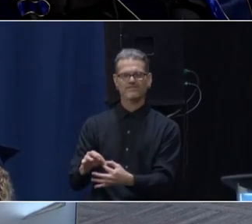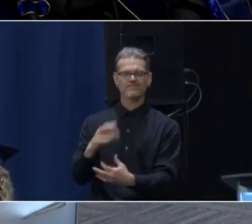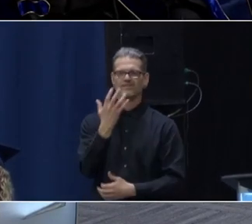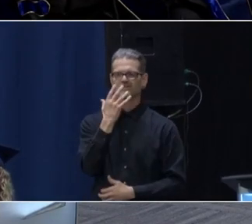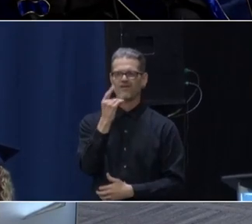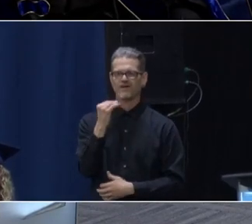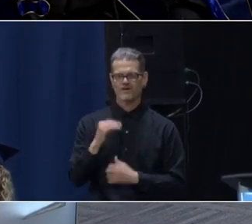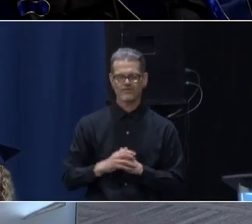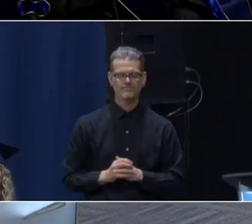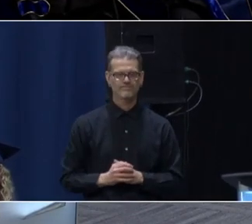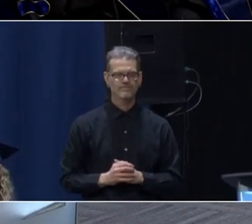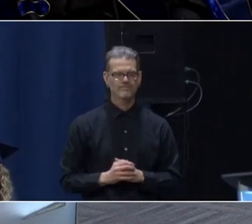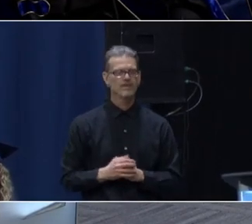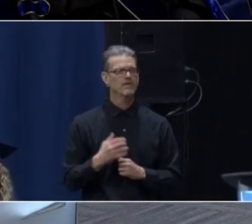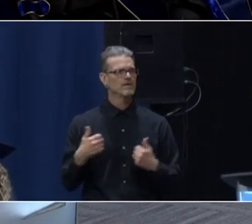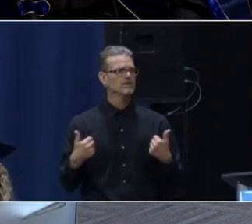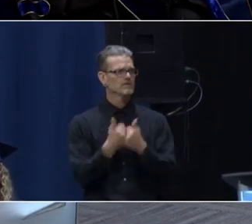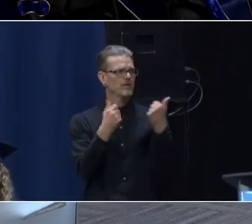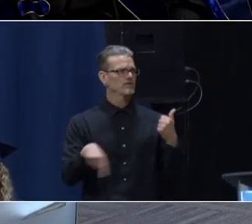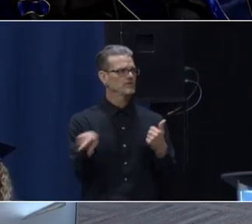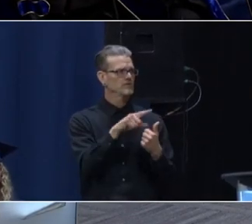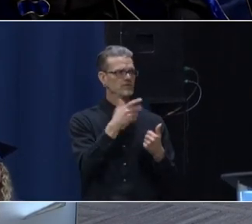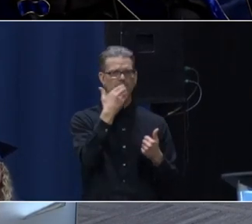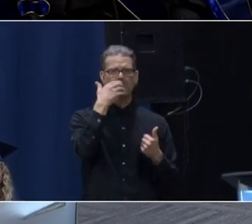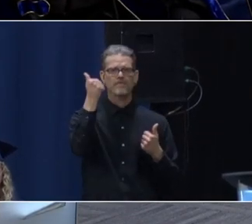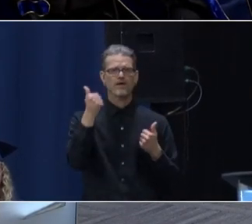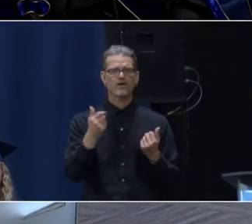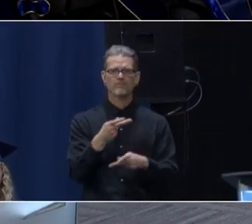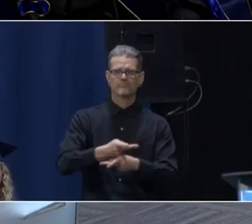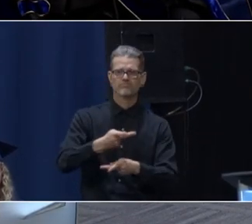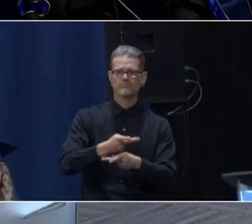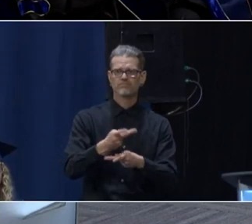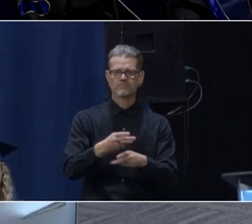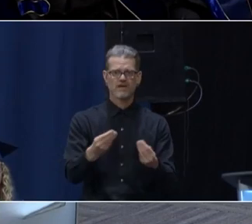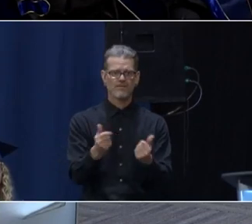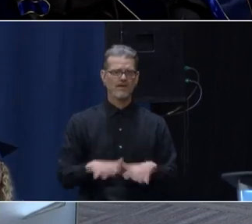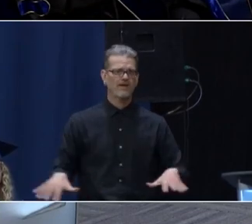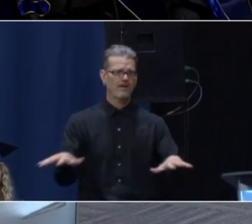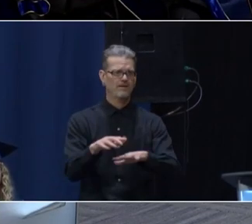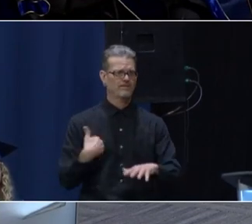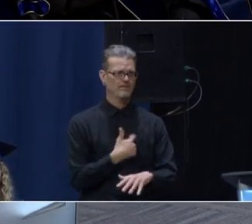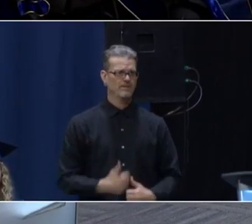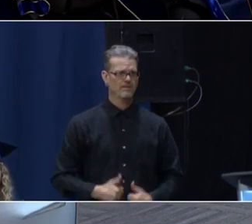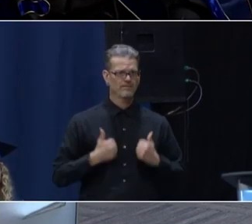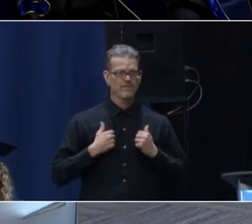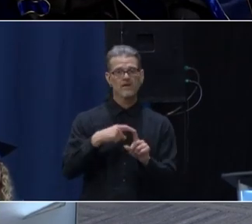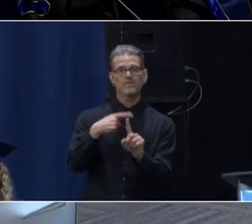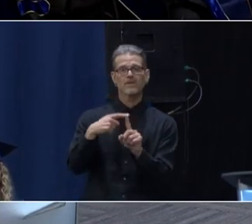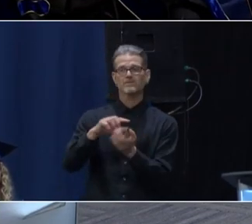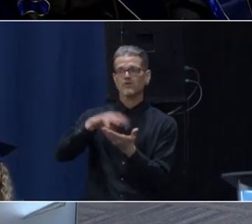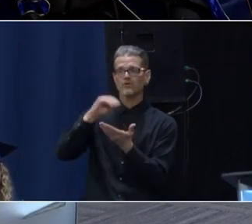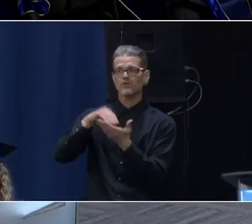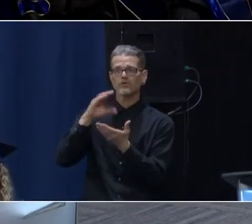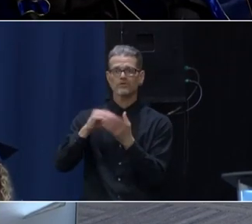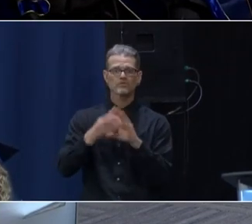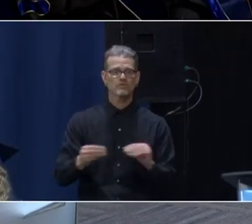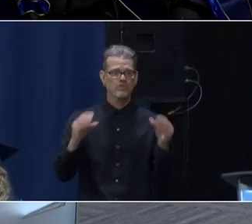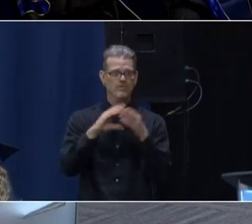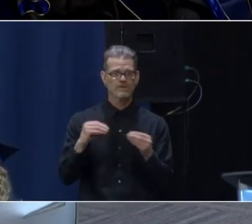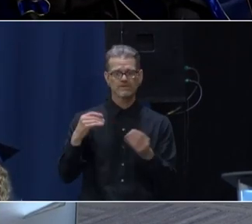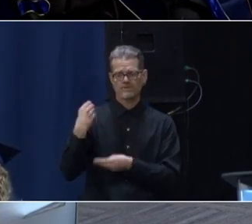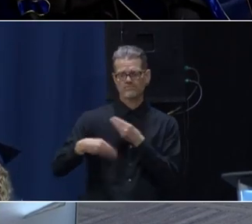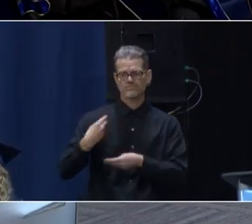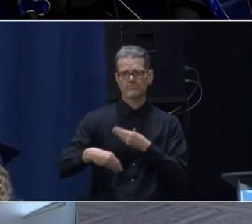Colorado. I challenge us to be better stewards of the land we inhabit, as well as learn the stories and practices